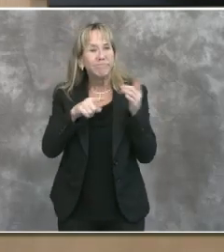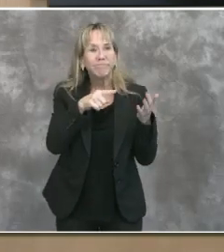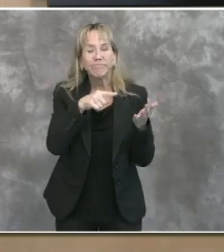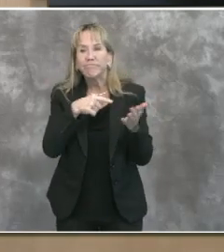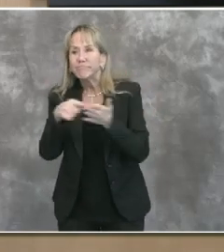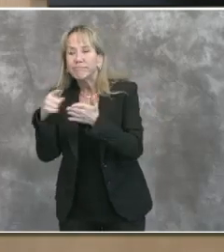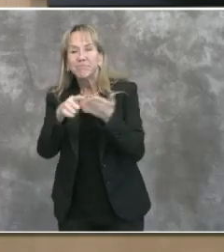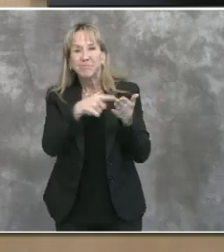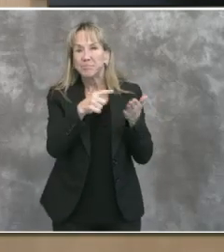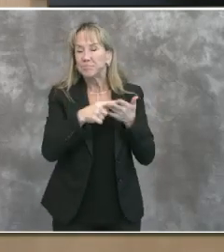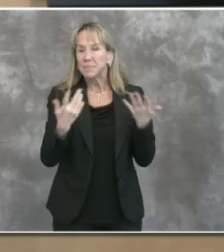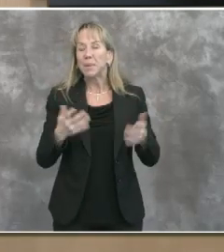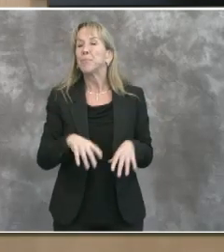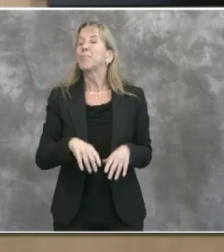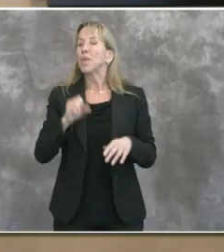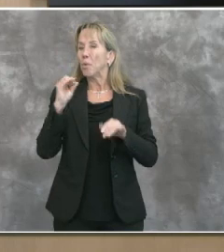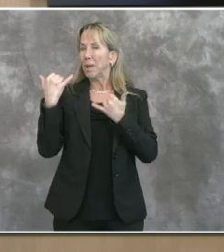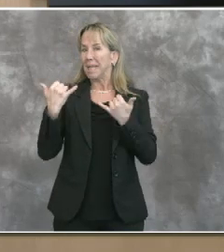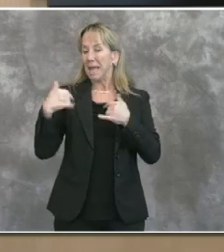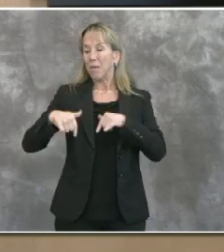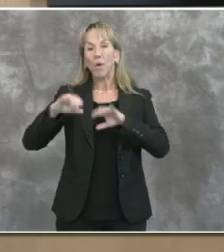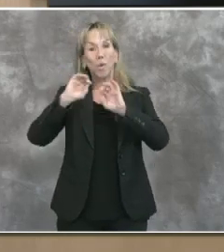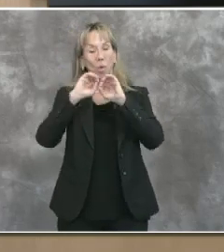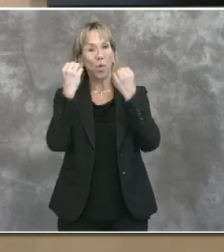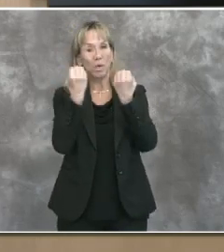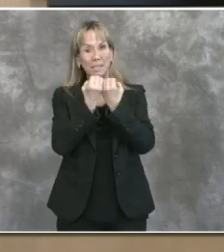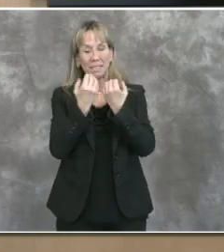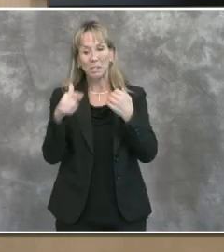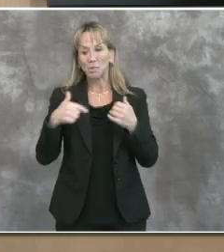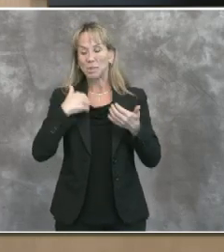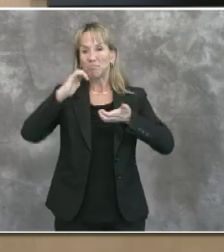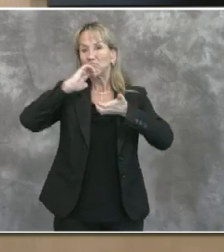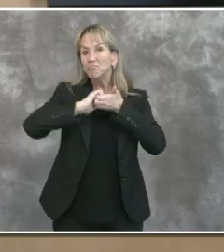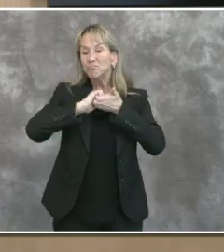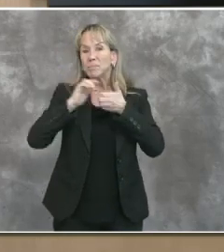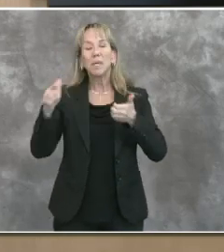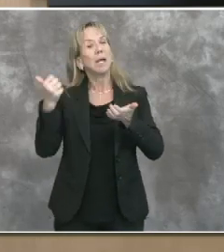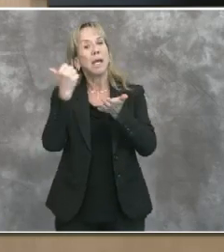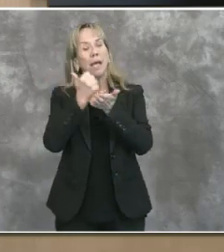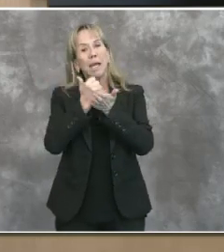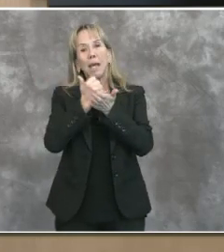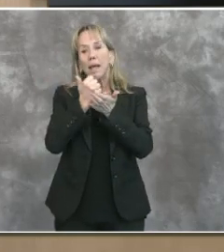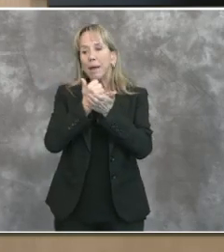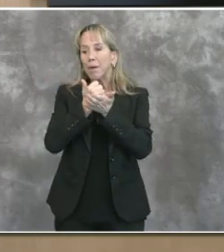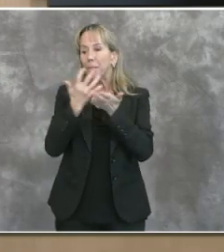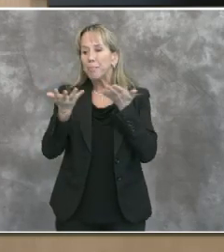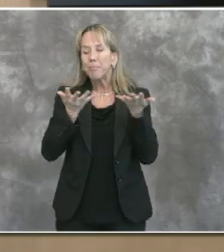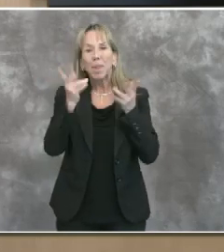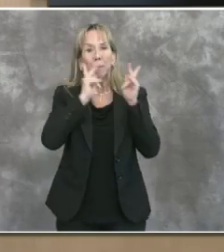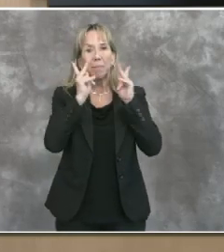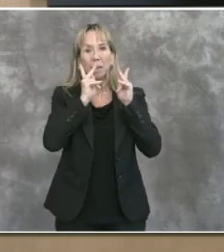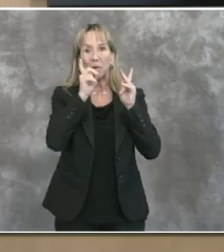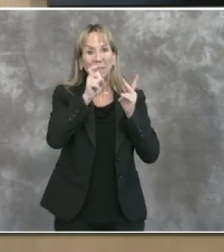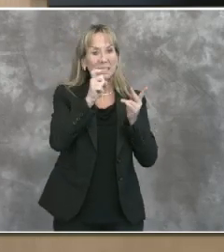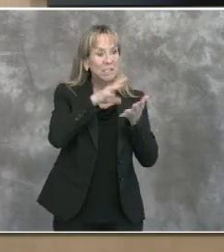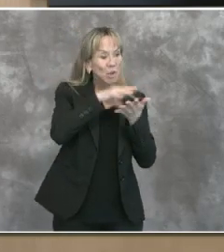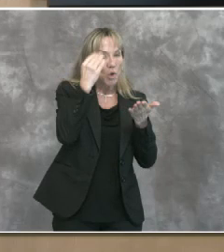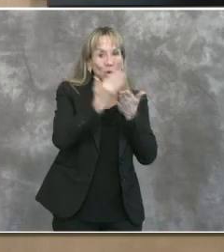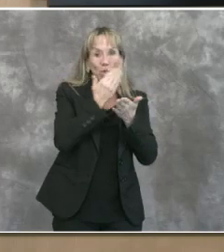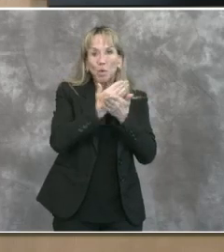Workforce Partnership. It is an organization that helps people adapt to our rapidly changing skills-based